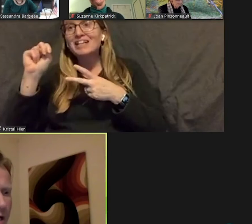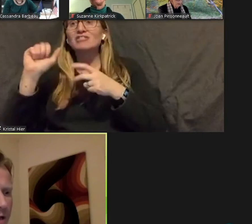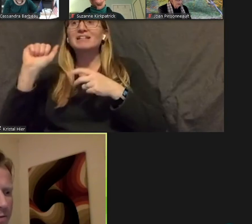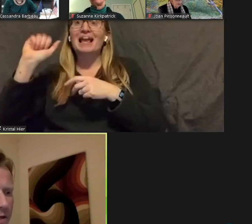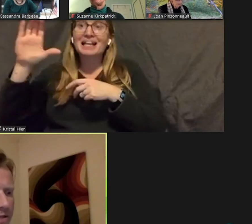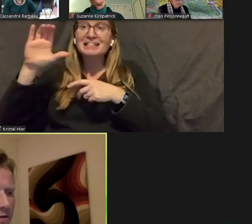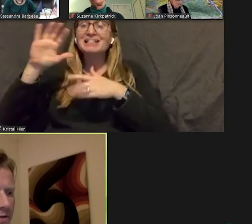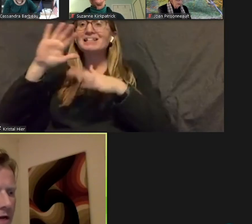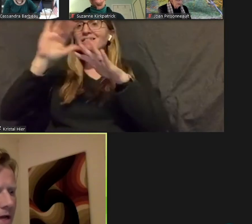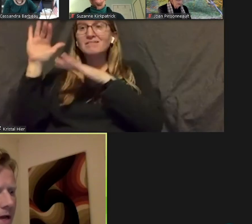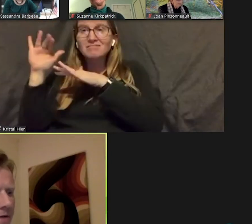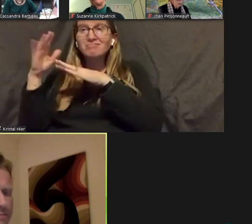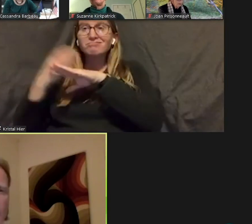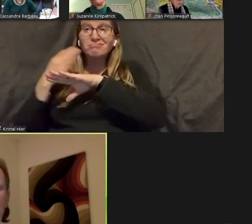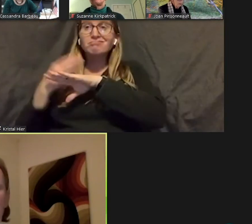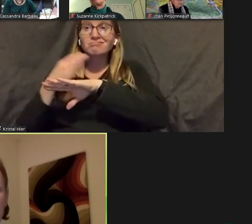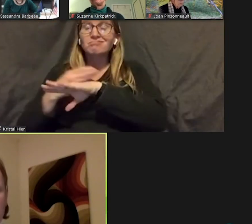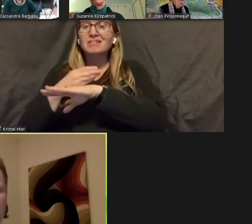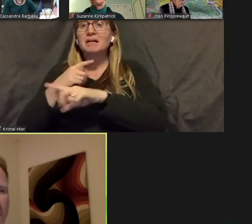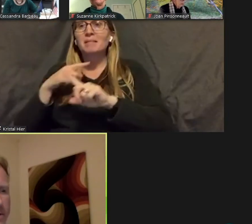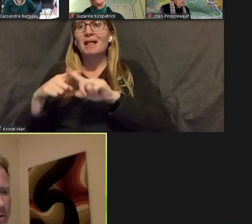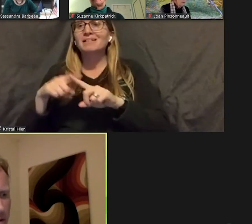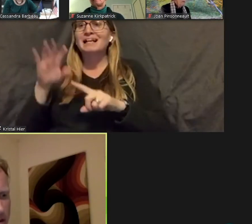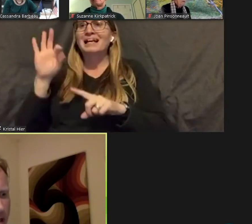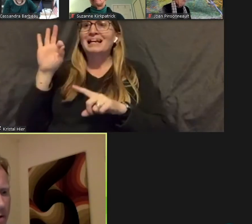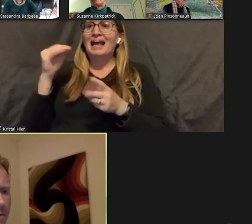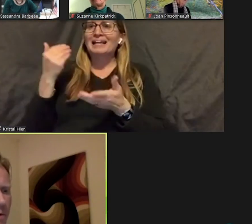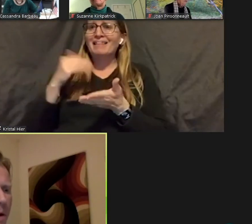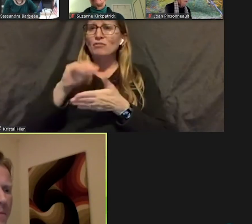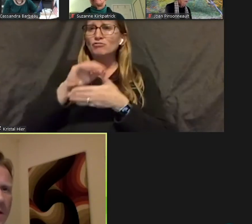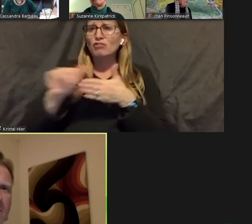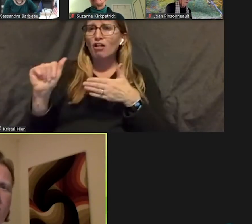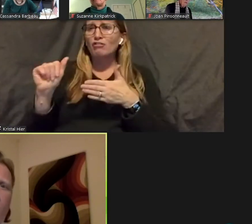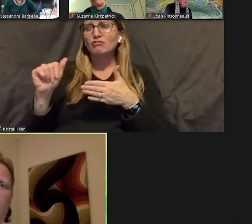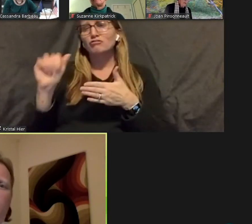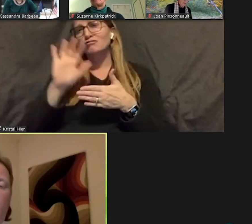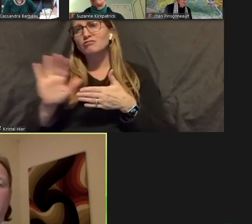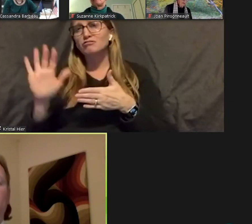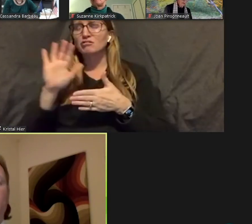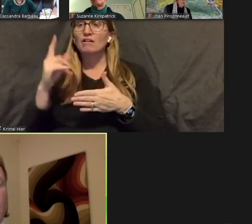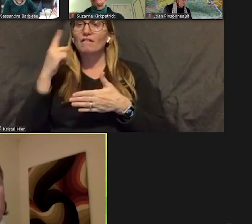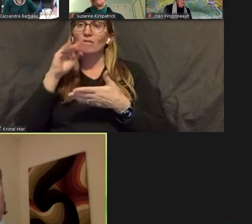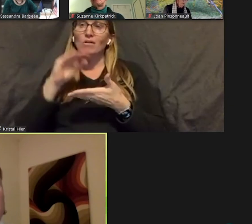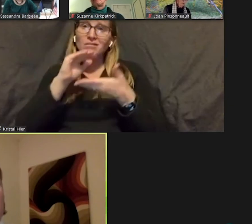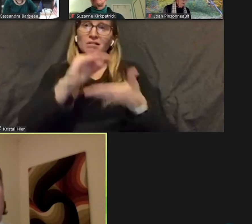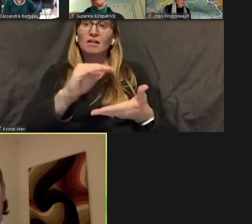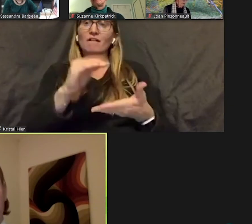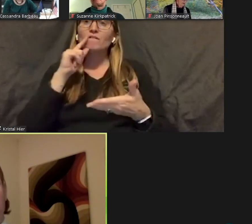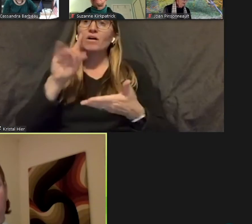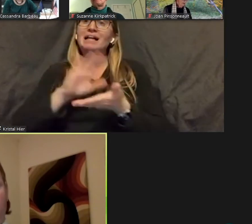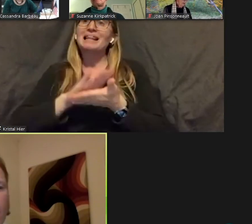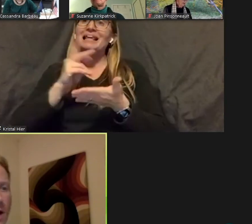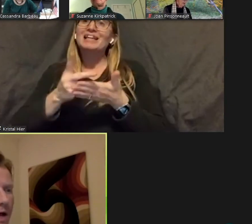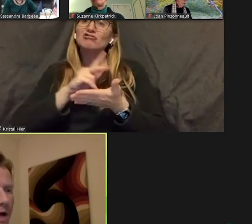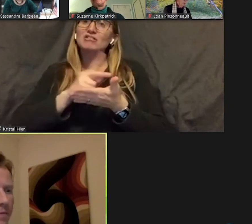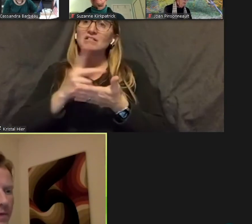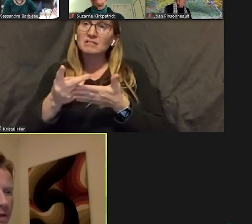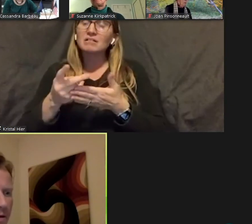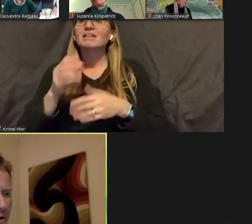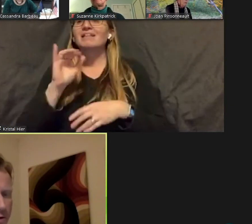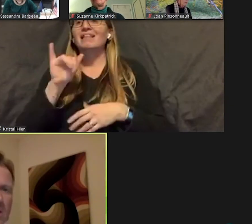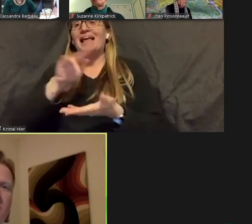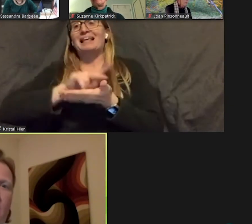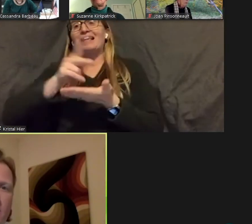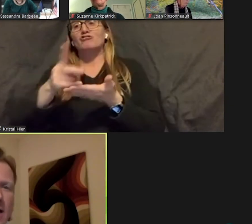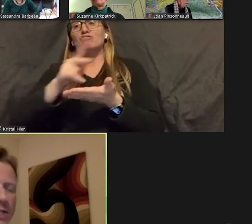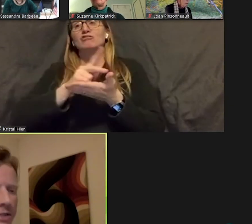structures, as well as another $90,000 or so dollars altogether into the Learning Together Kitchen, a kitchen for